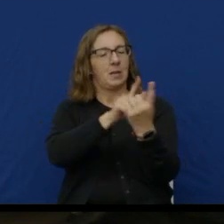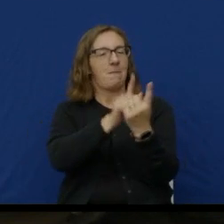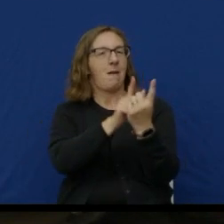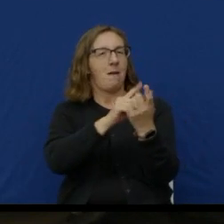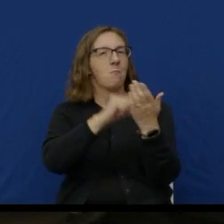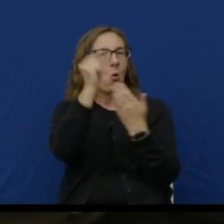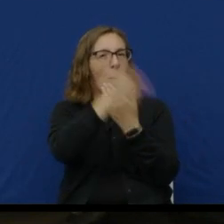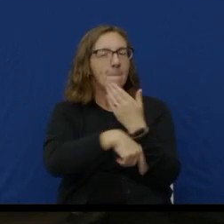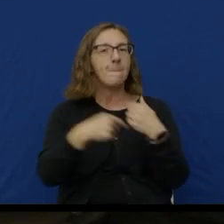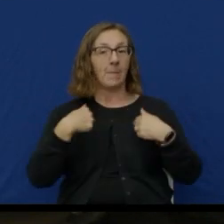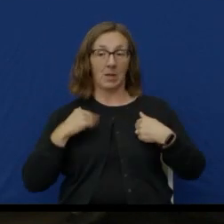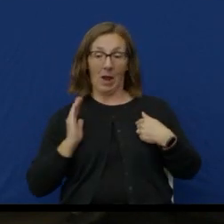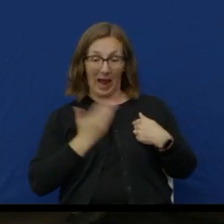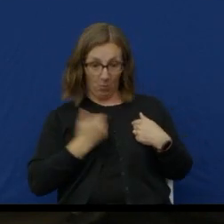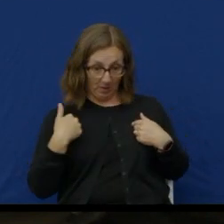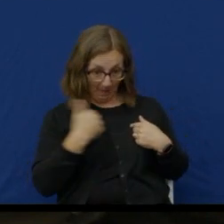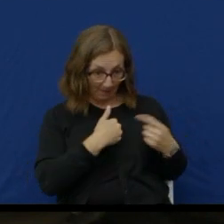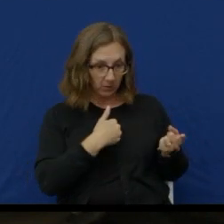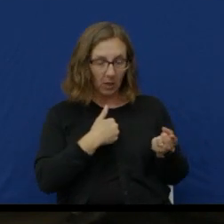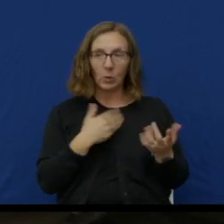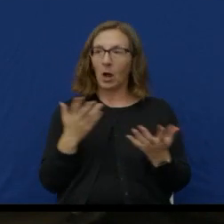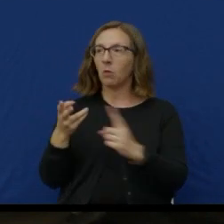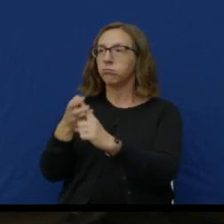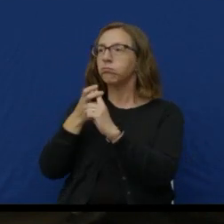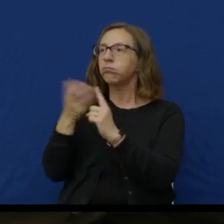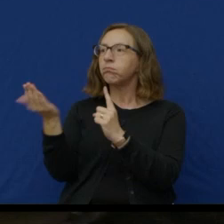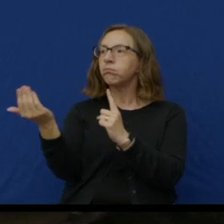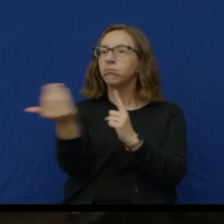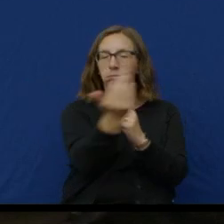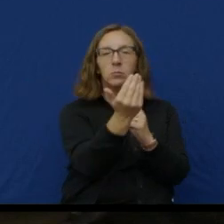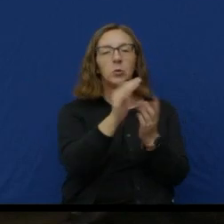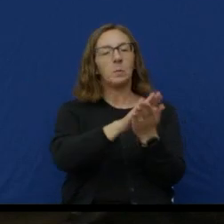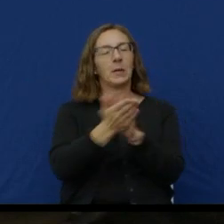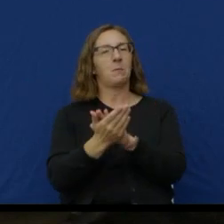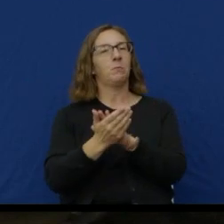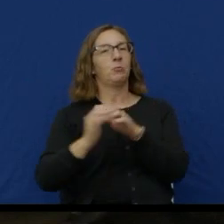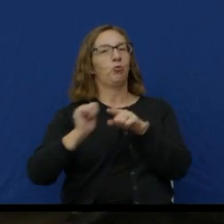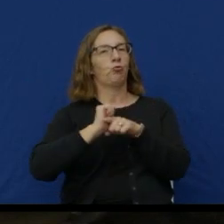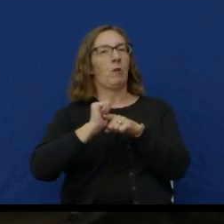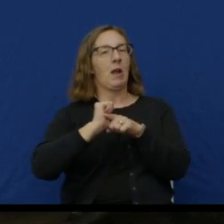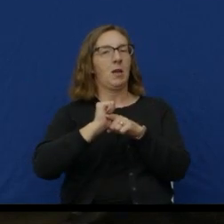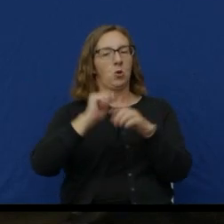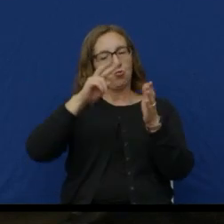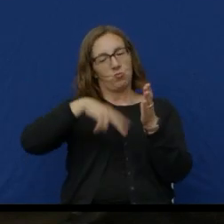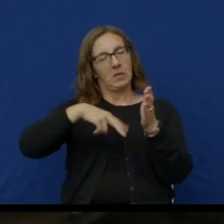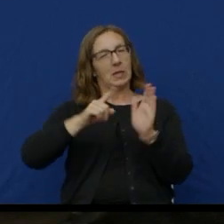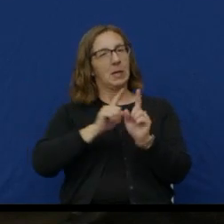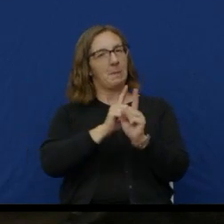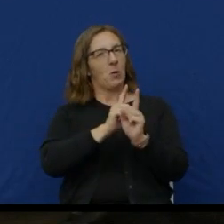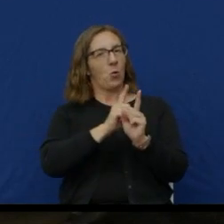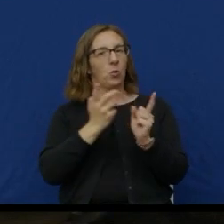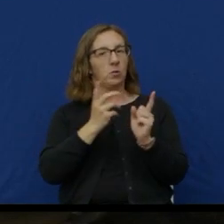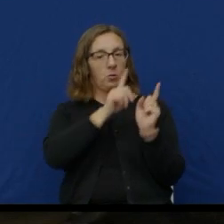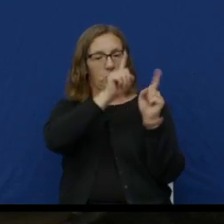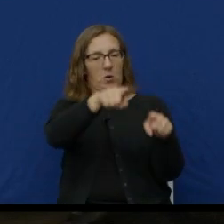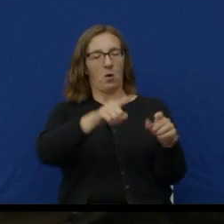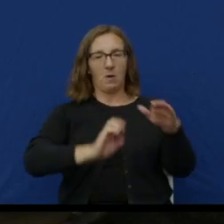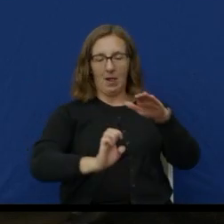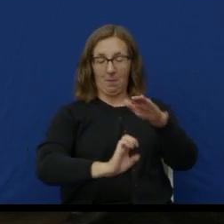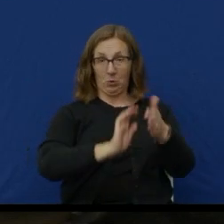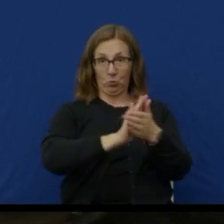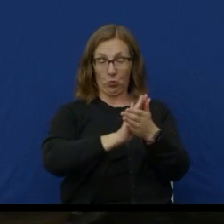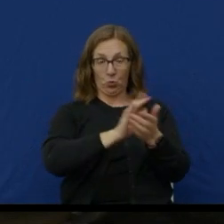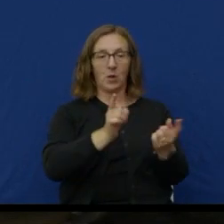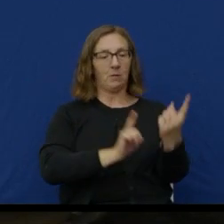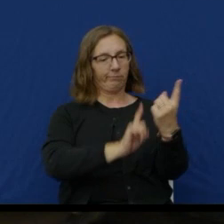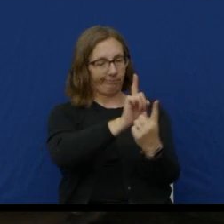we're encouraging other members of the community to become trained reading mentors, and we're going to be working with Stevens Elementary